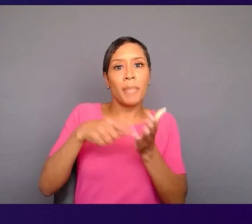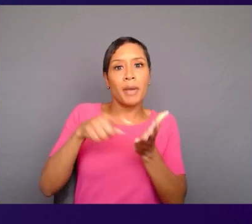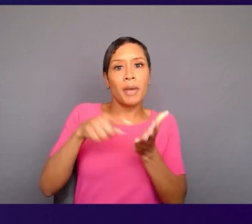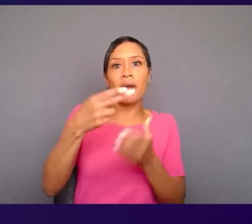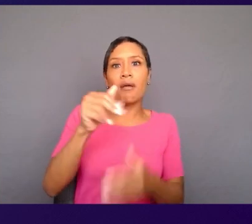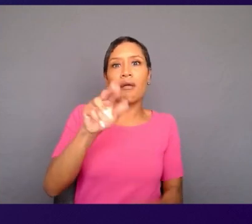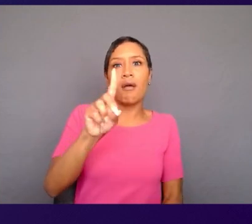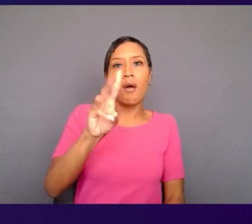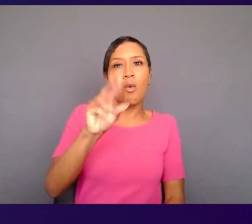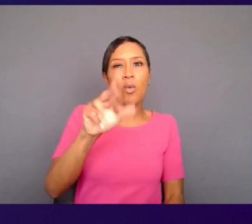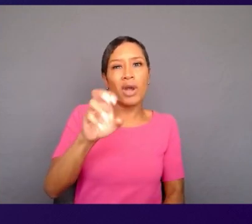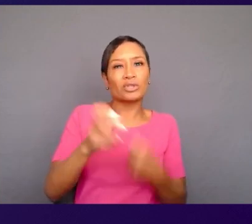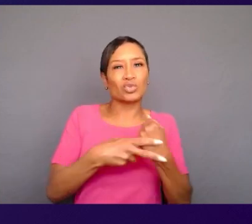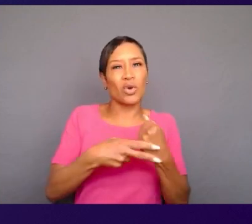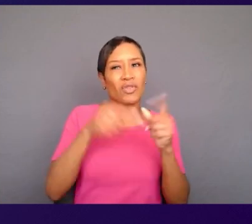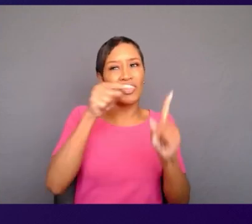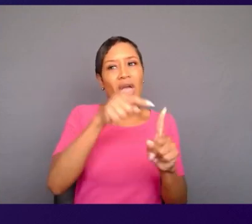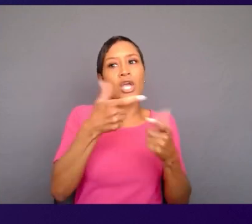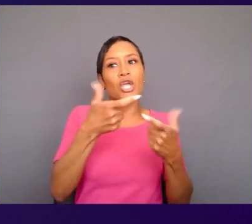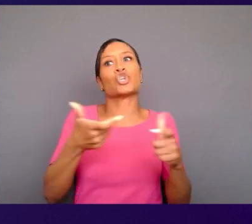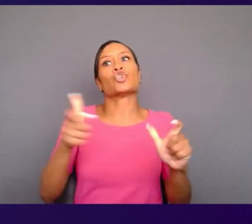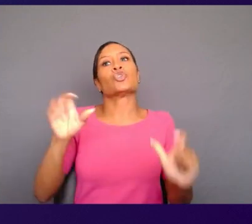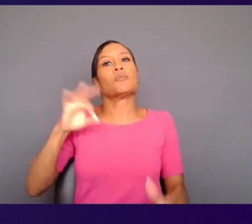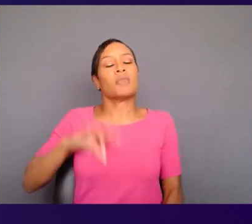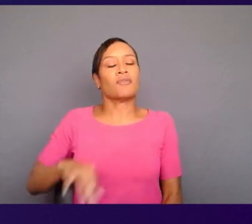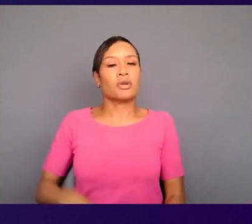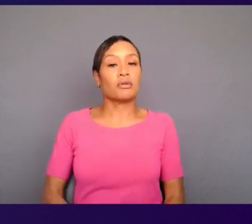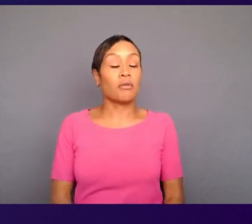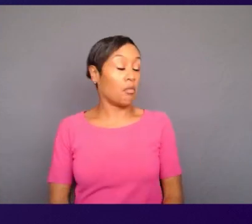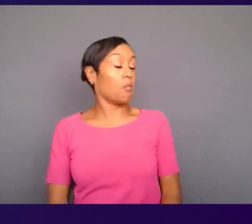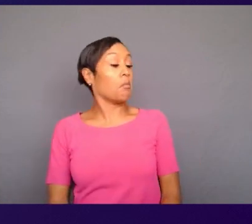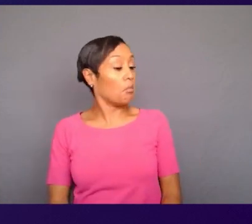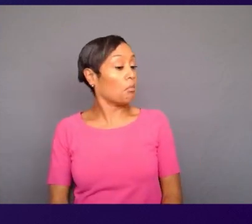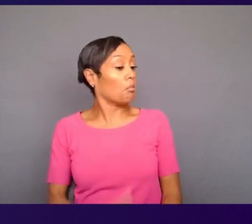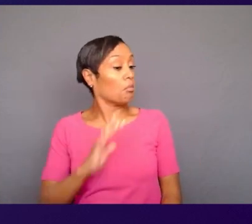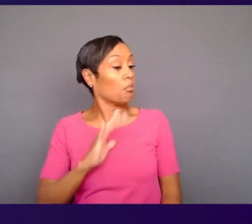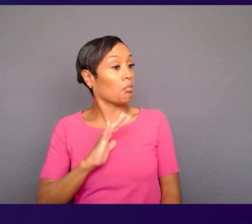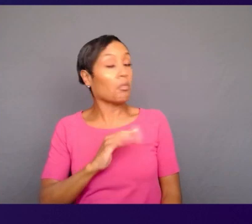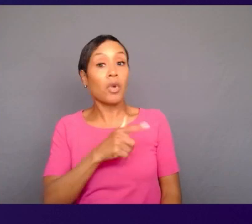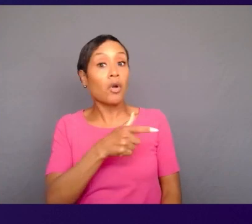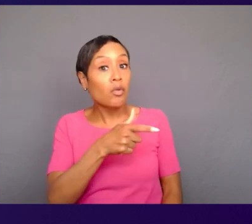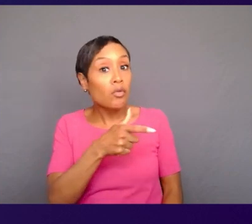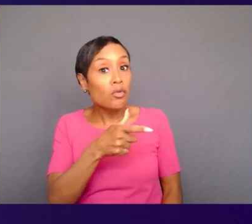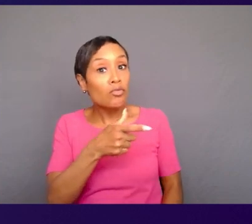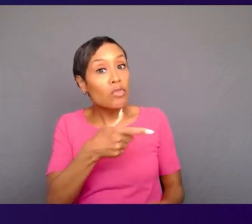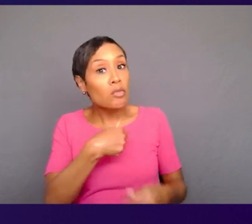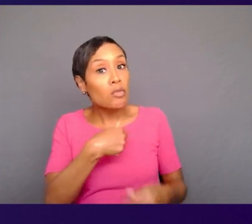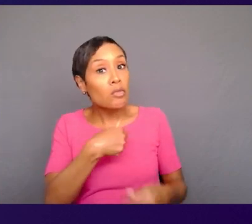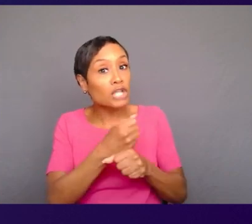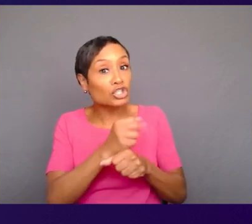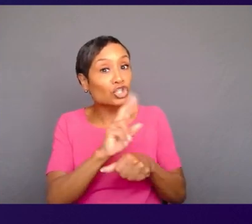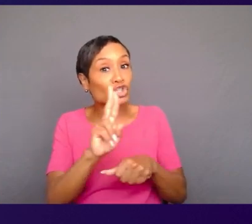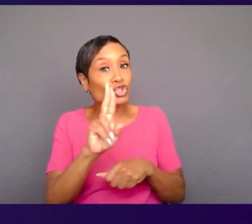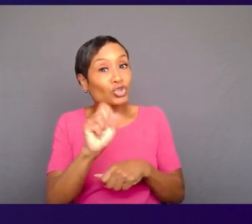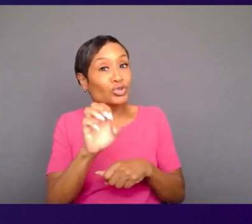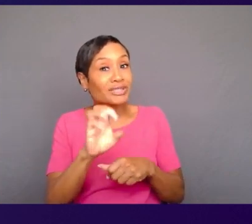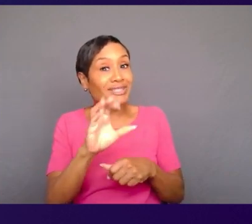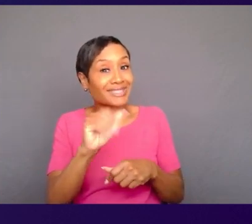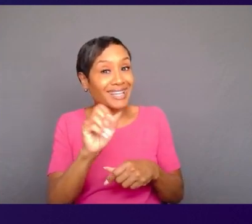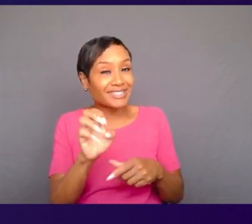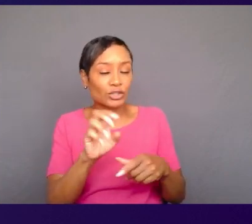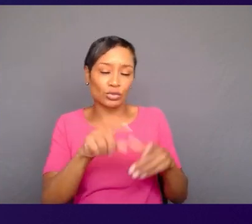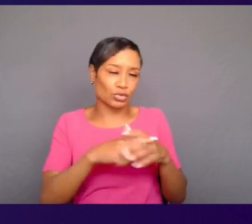huge benefit for us. Oh, nice. Yeah, that's great. And I understand you have some production use cases as well. So you kind of started with DR. That's